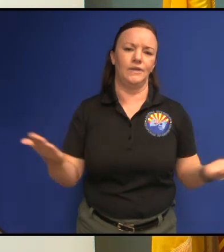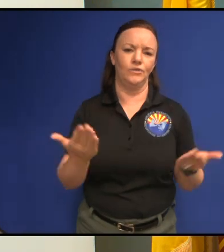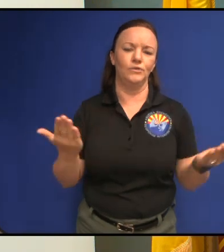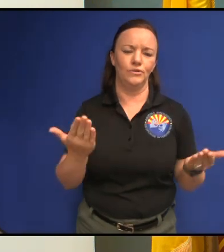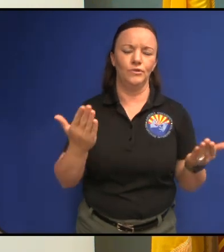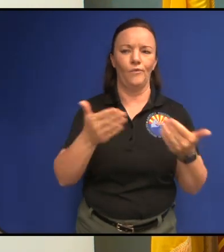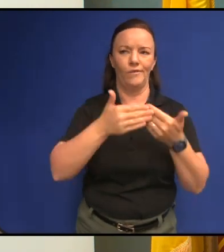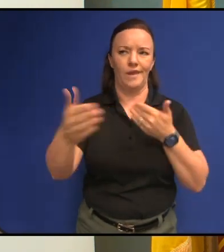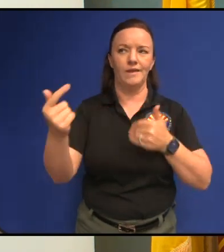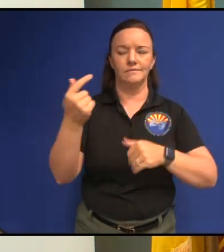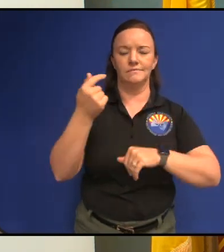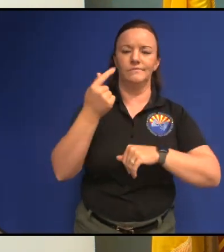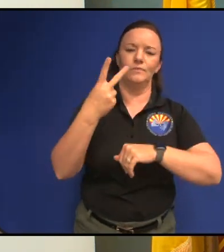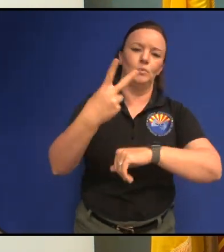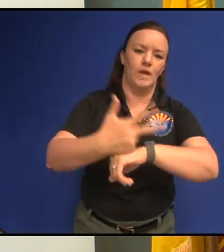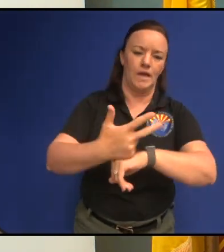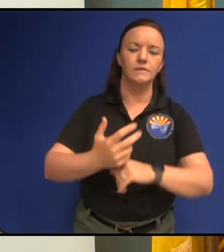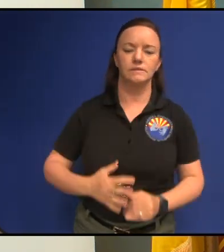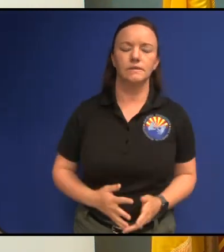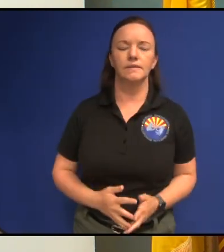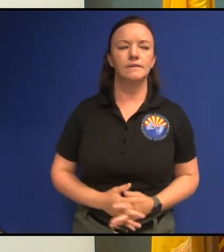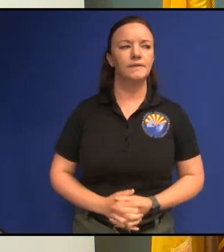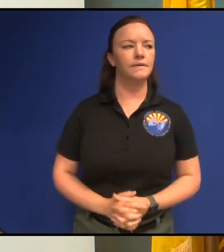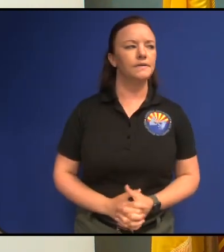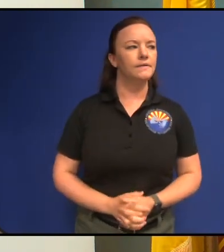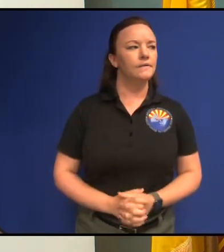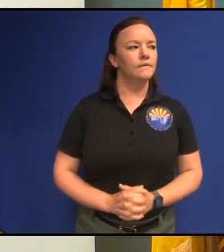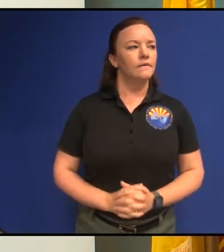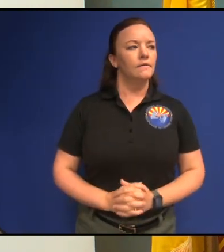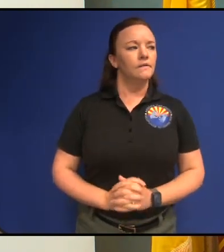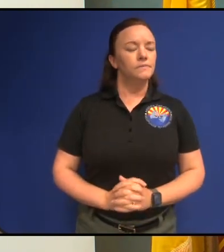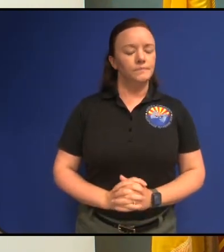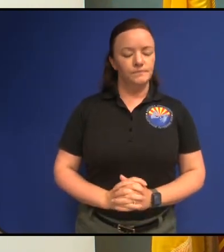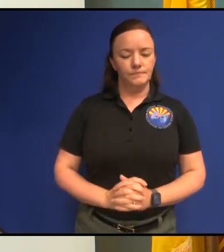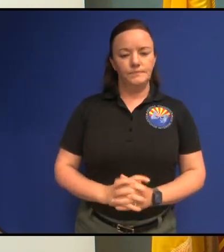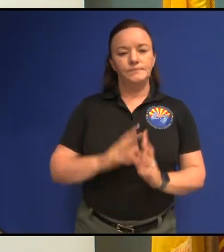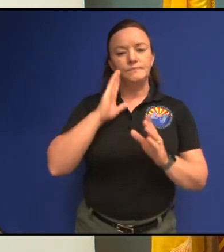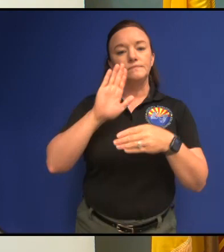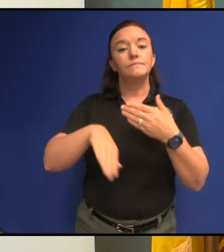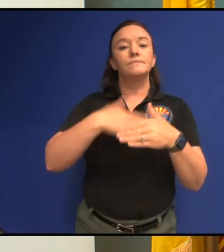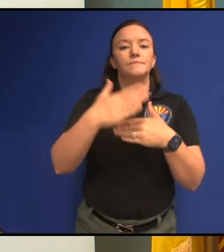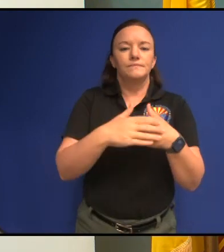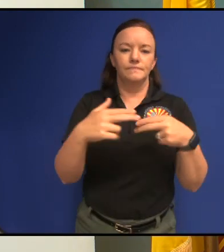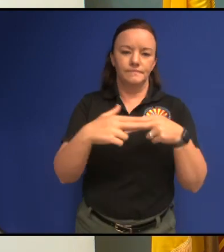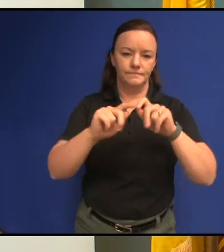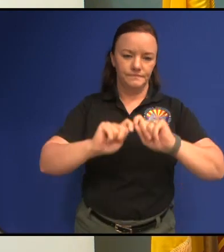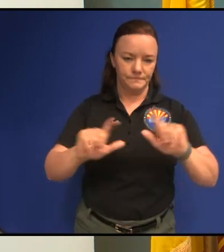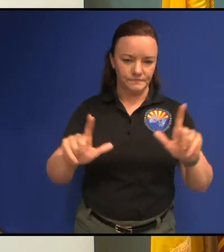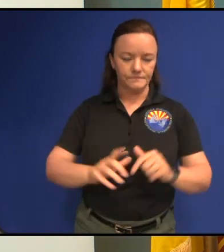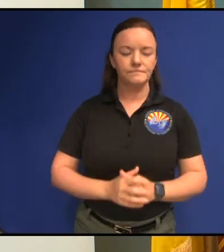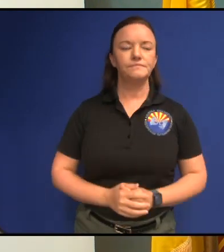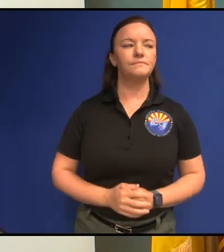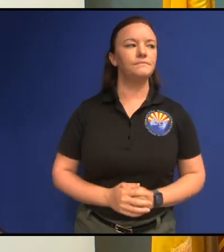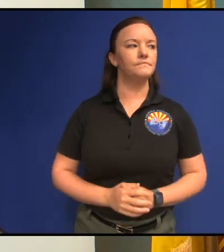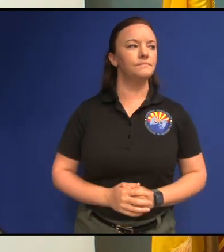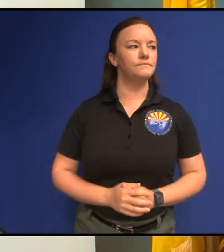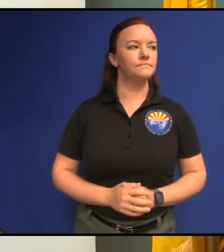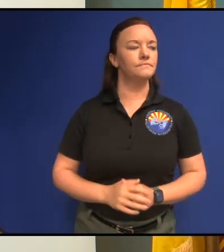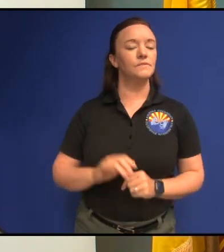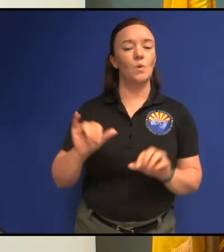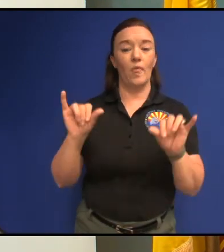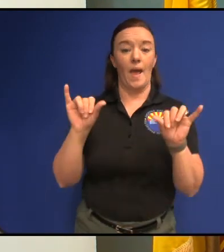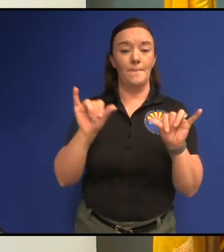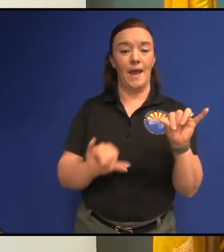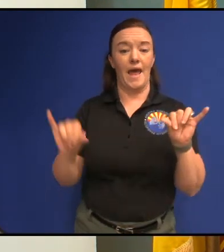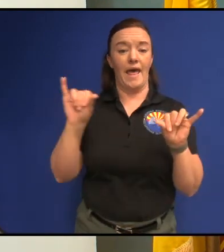the next few days. So we'll go ahead and move on here. And so this is the pattern that I was just talking about.